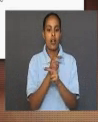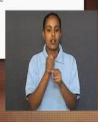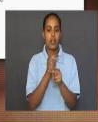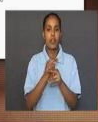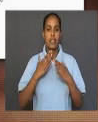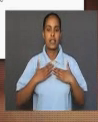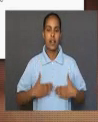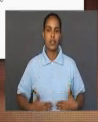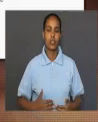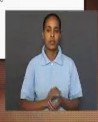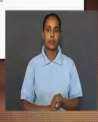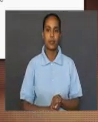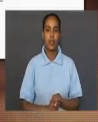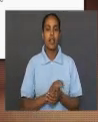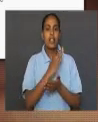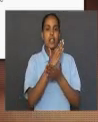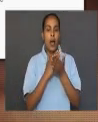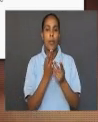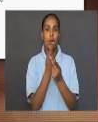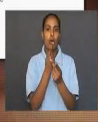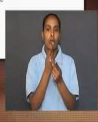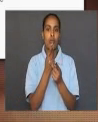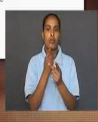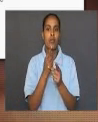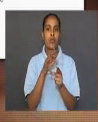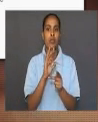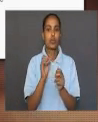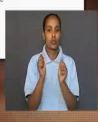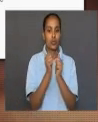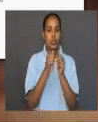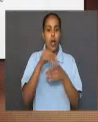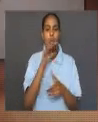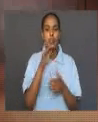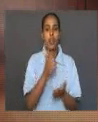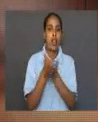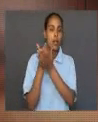conformations. Some proteins can fold without help.